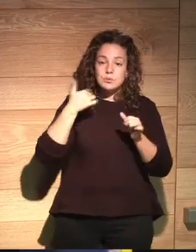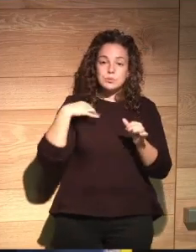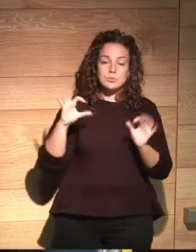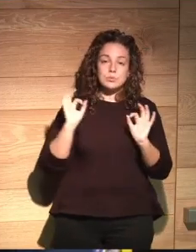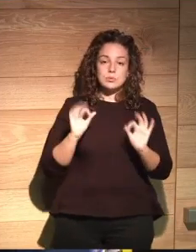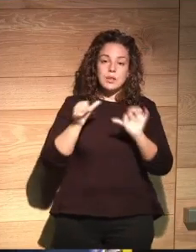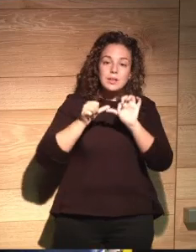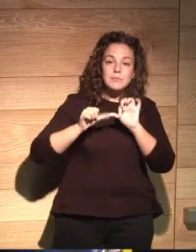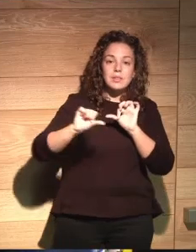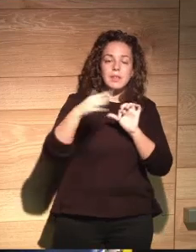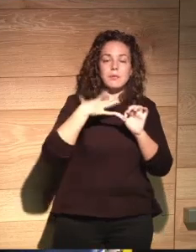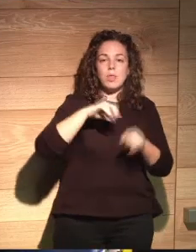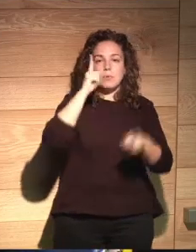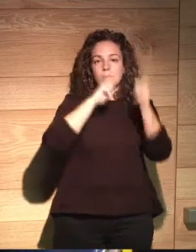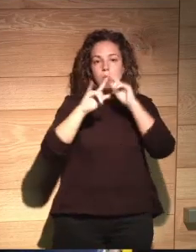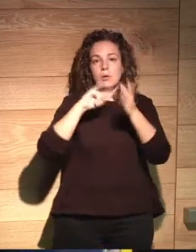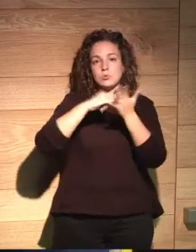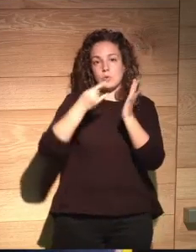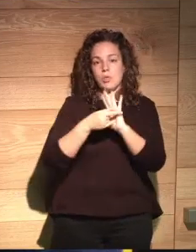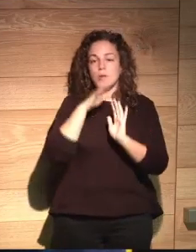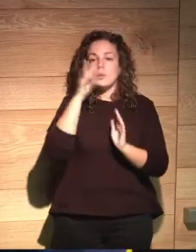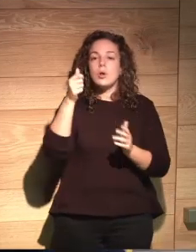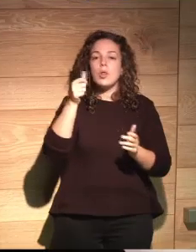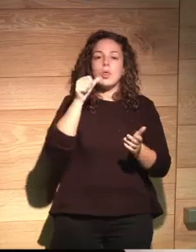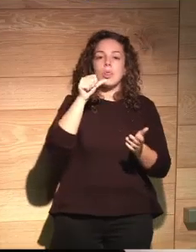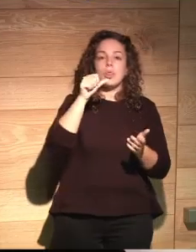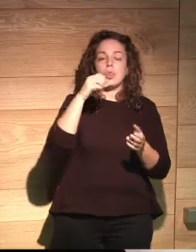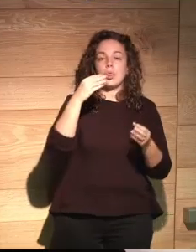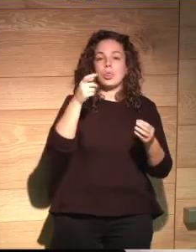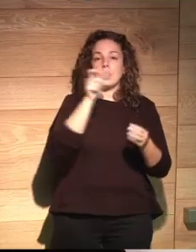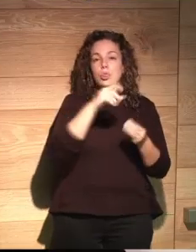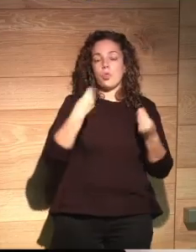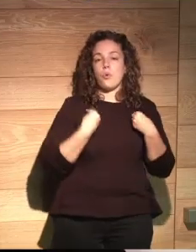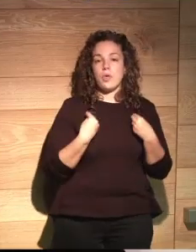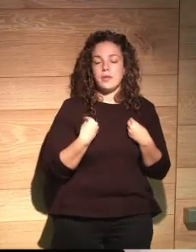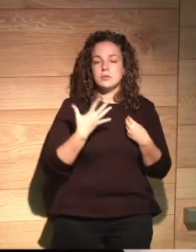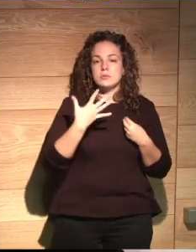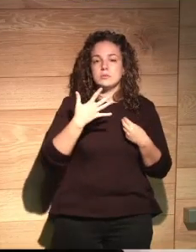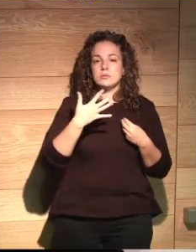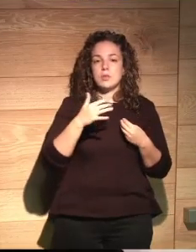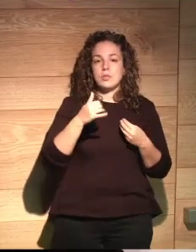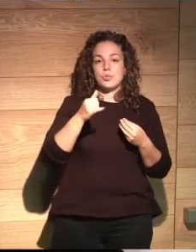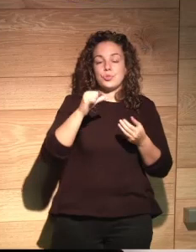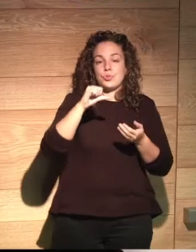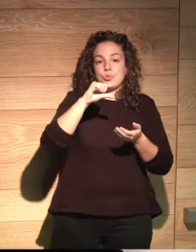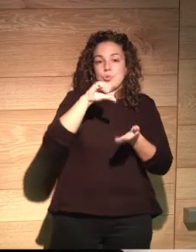from there on we can solve those problems a little bit. Citizens have